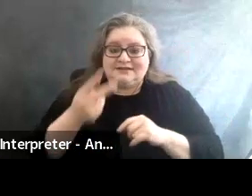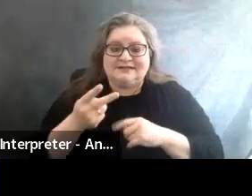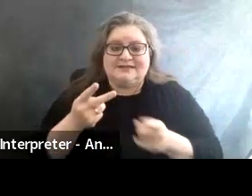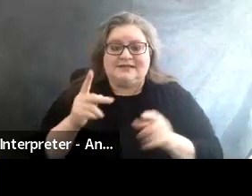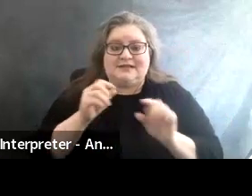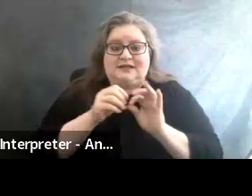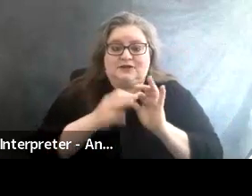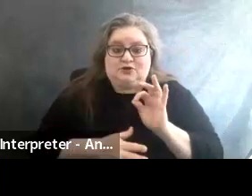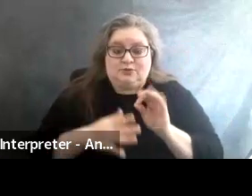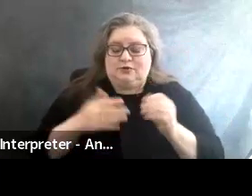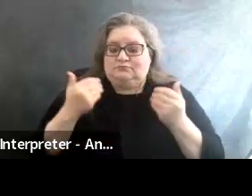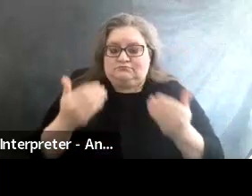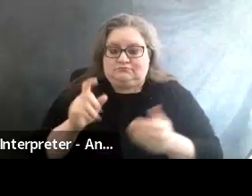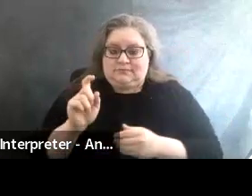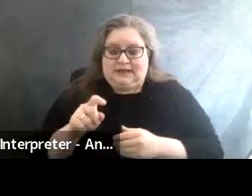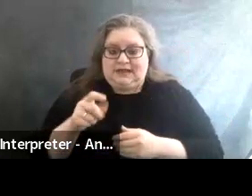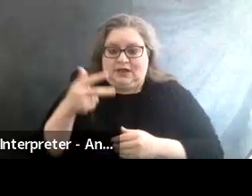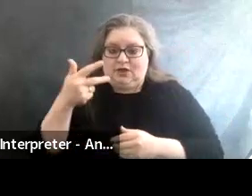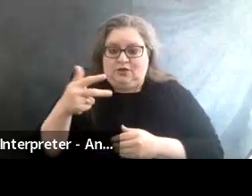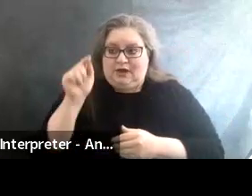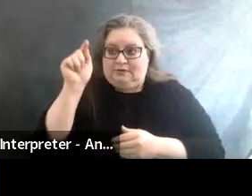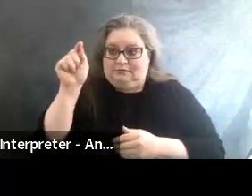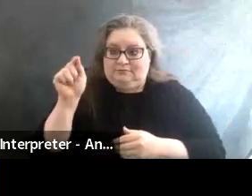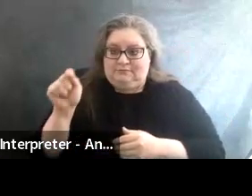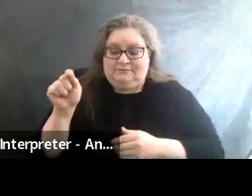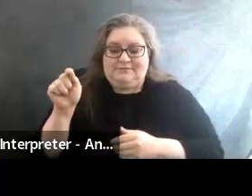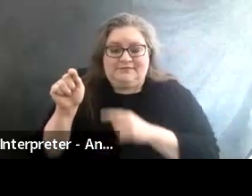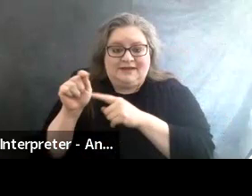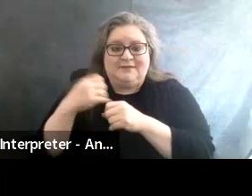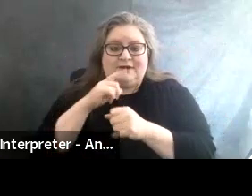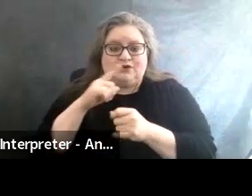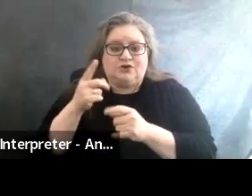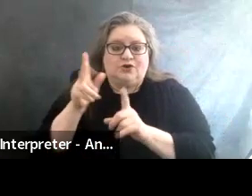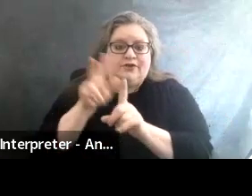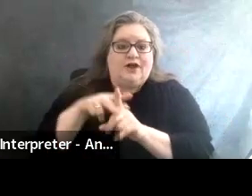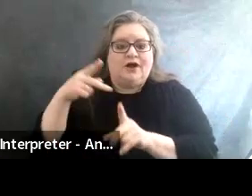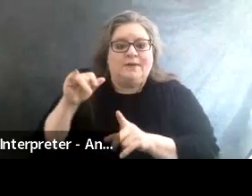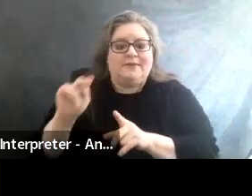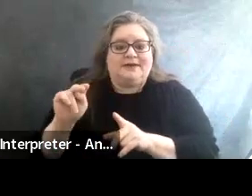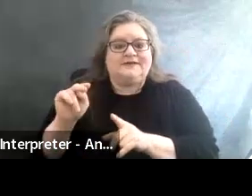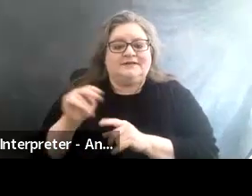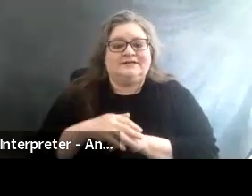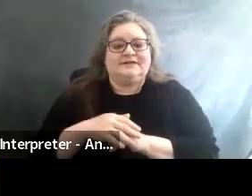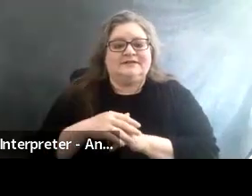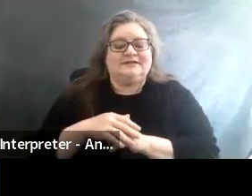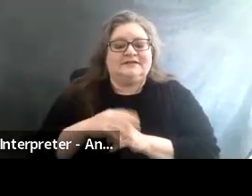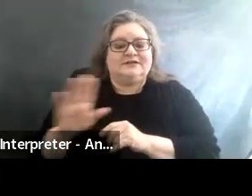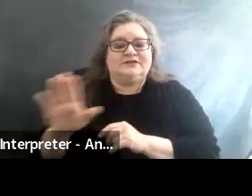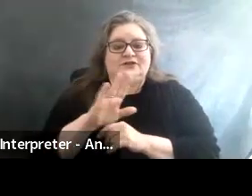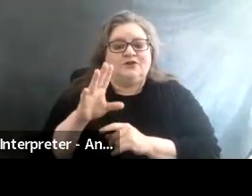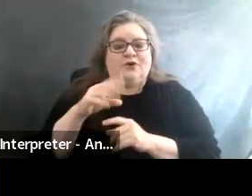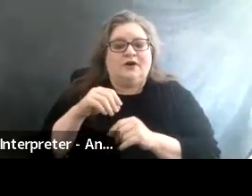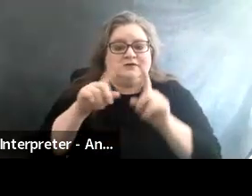the interpreters, go ahead and click the 3 dots on the side and make sure that they are pinned to your